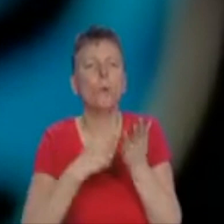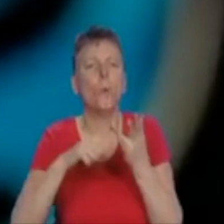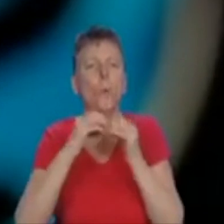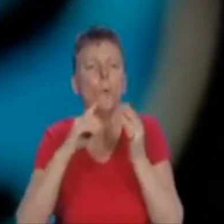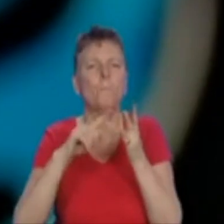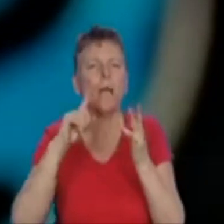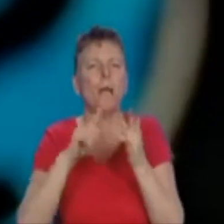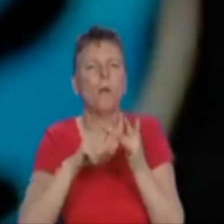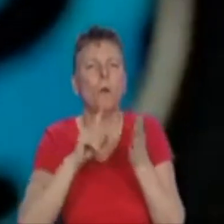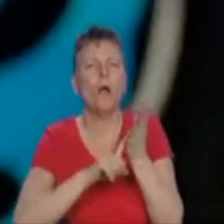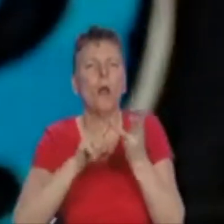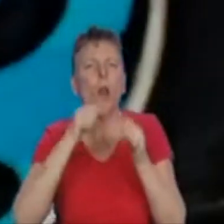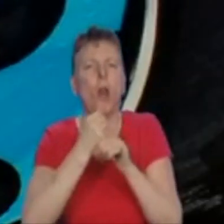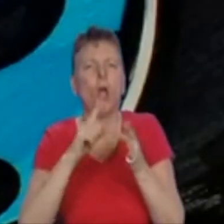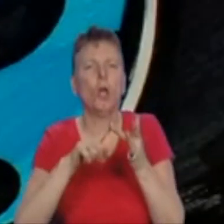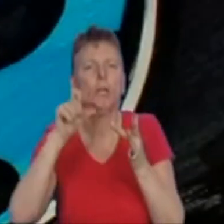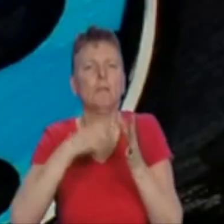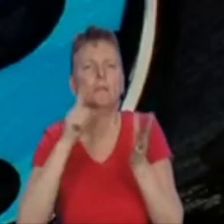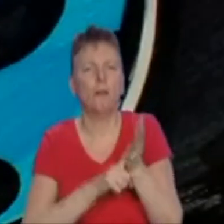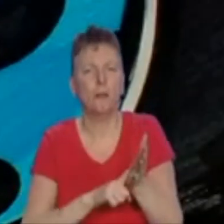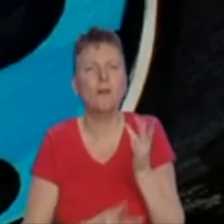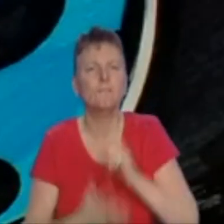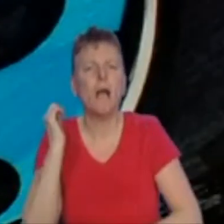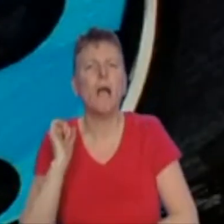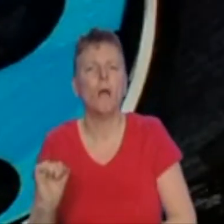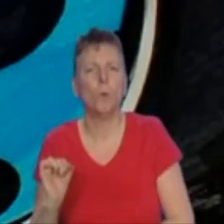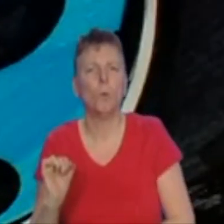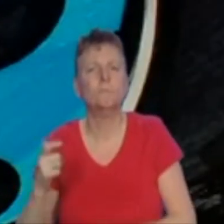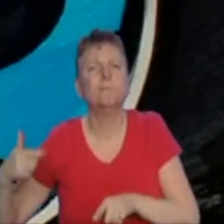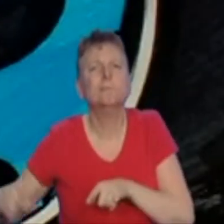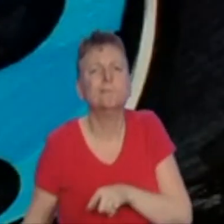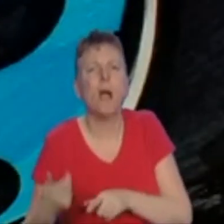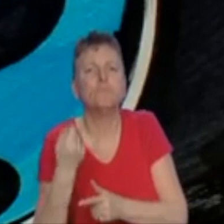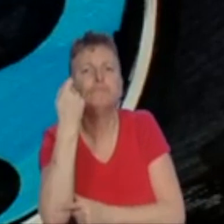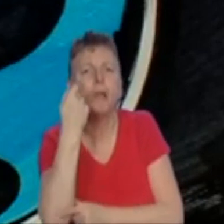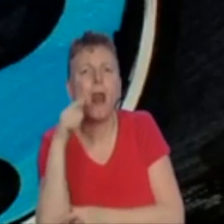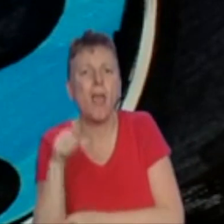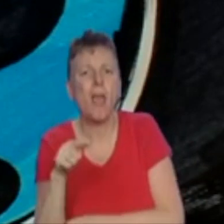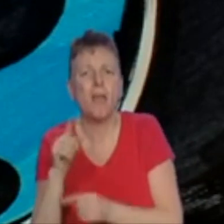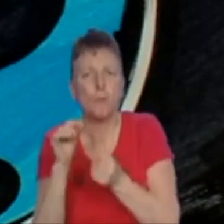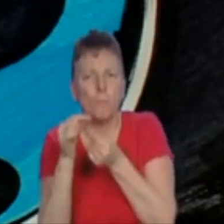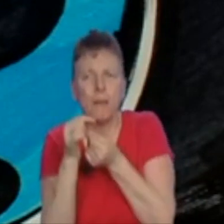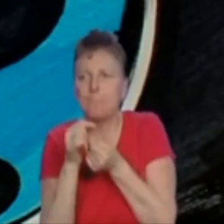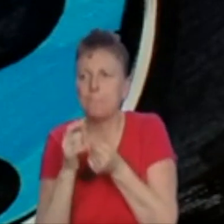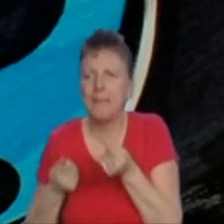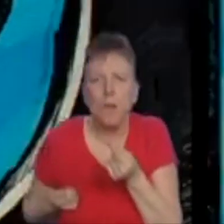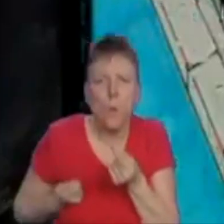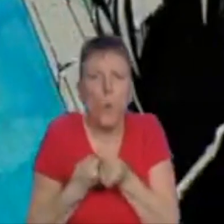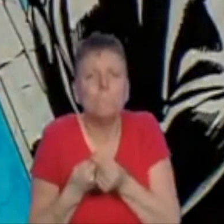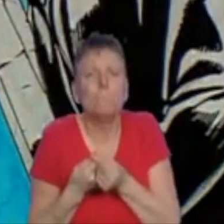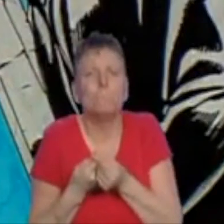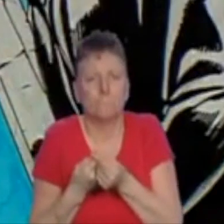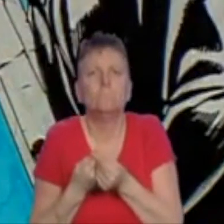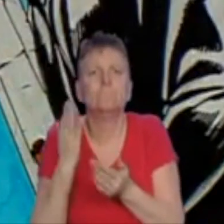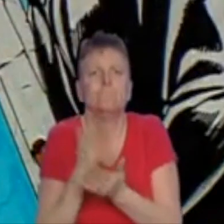iridium pellet smaller than the head of a pin. The deadly poison that had been planted on the tip of the umbrella was eventually identified as ricin, a